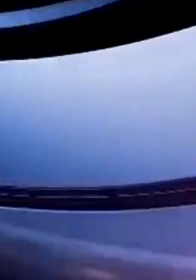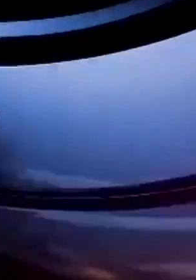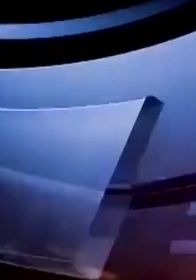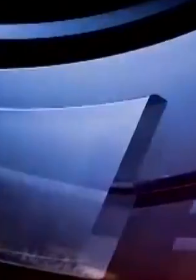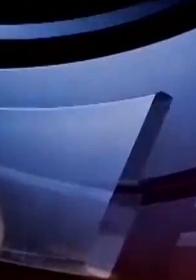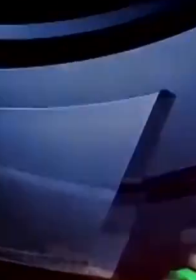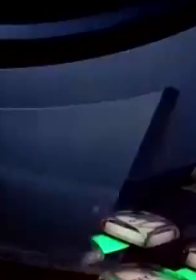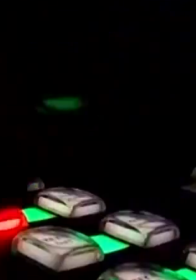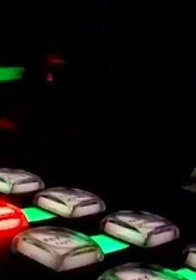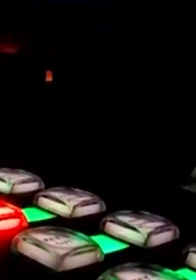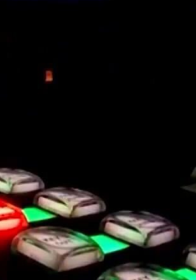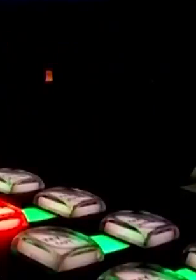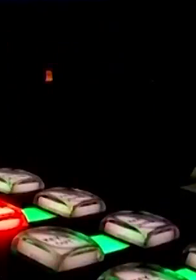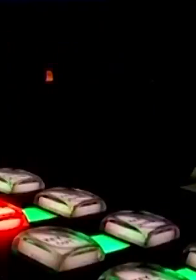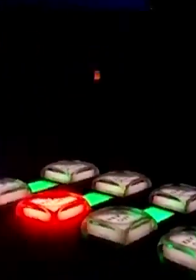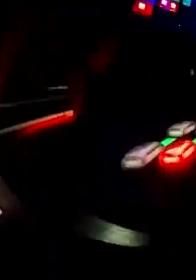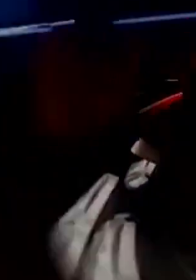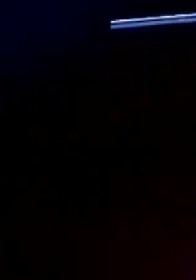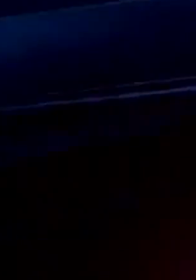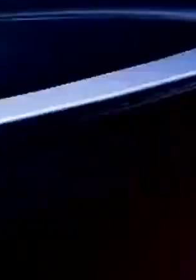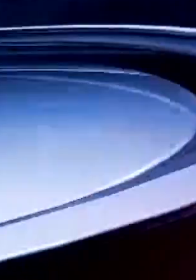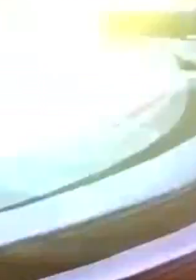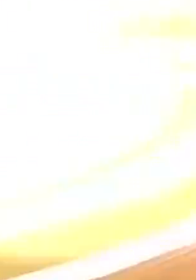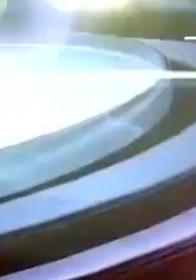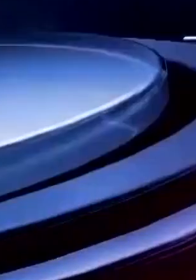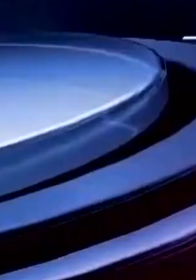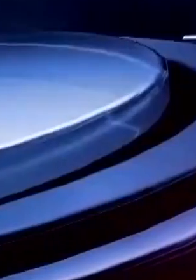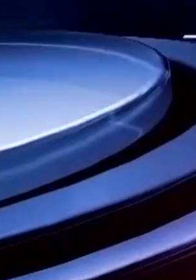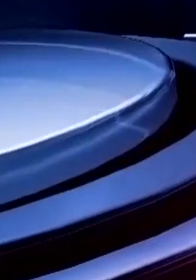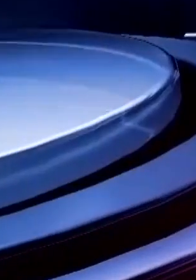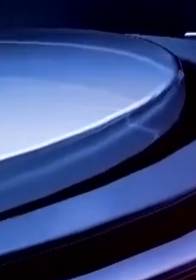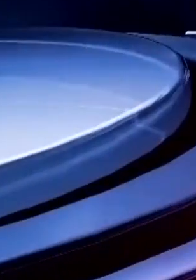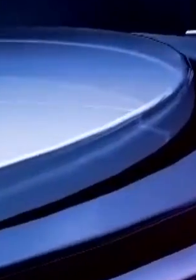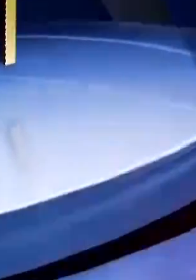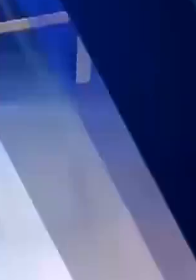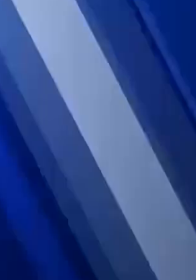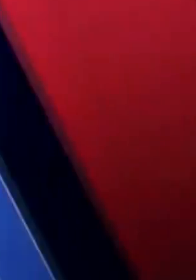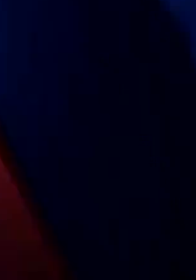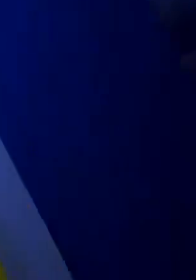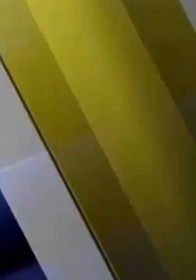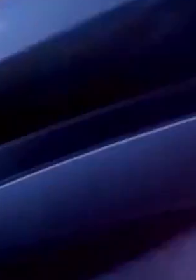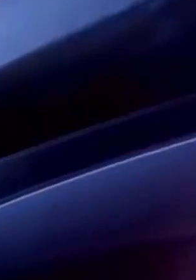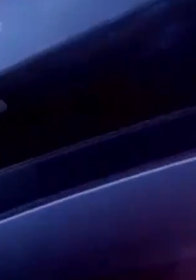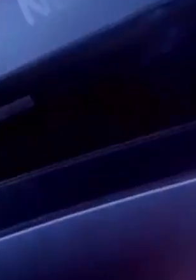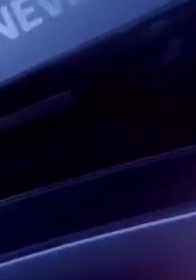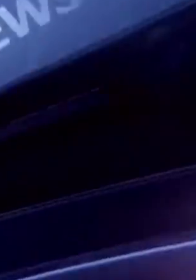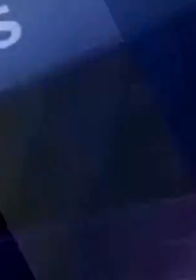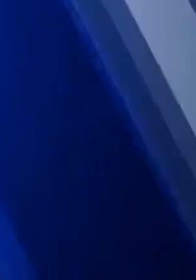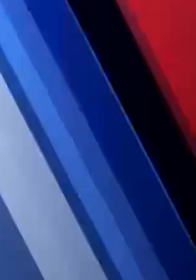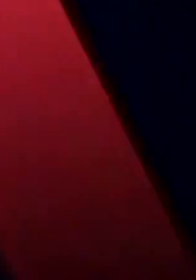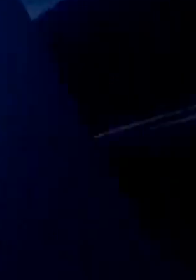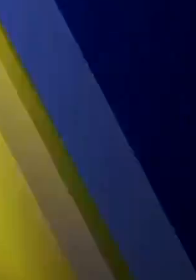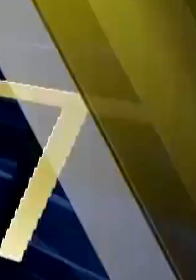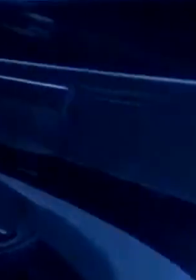Broadcasting from our studios in the Pine St. Michael, this is CBC News Night, starting now.